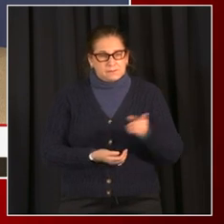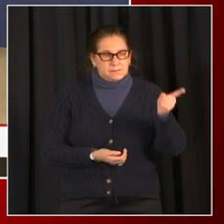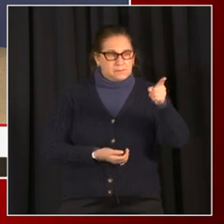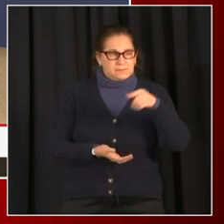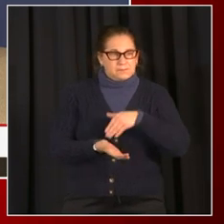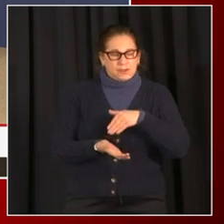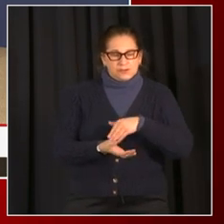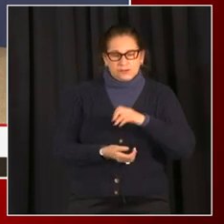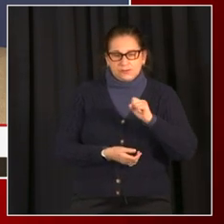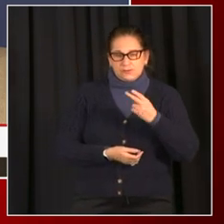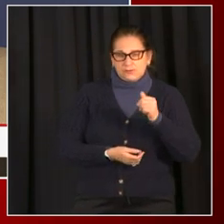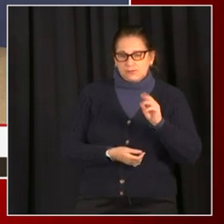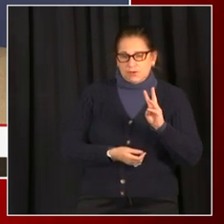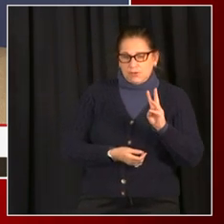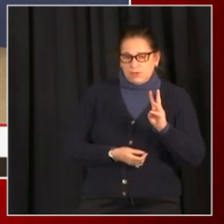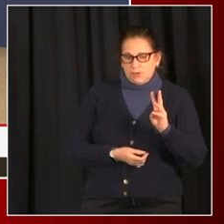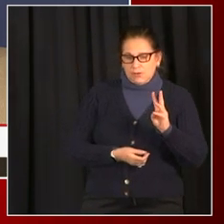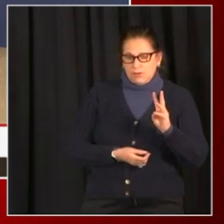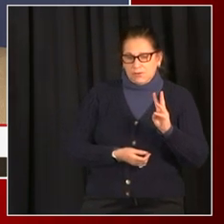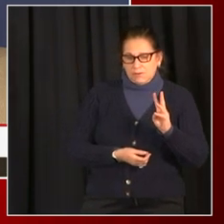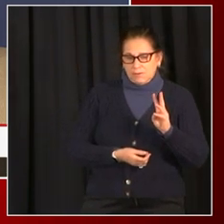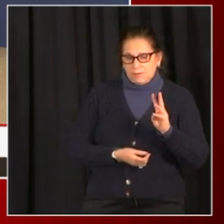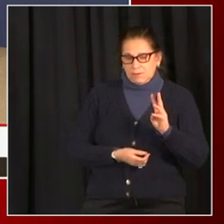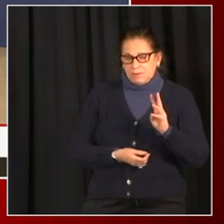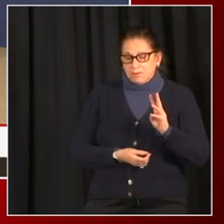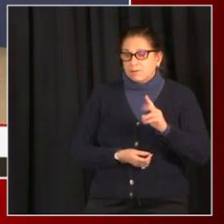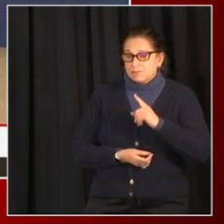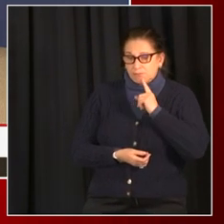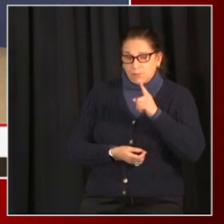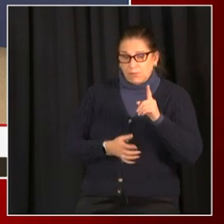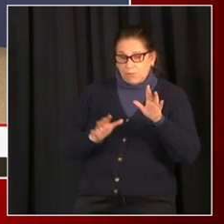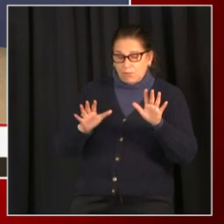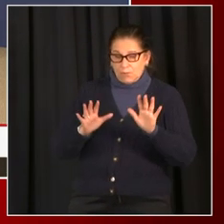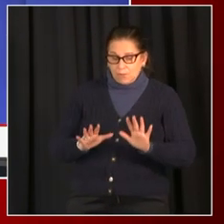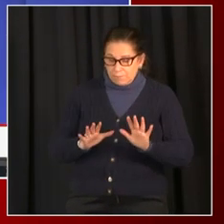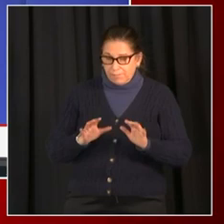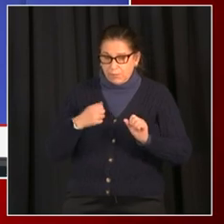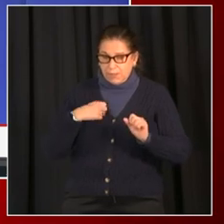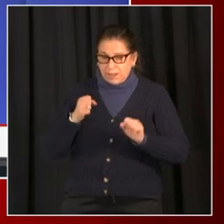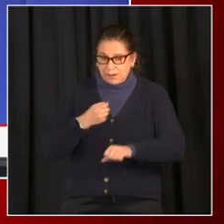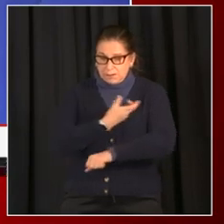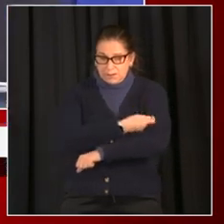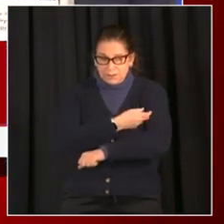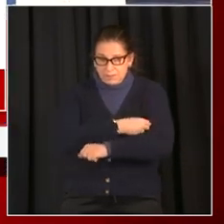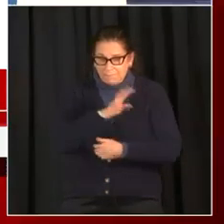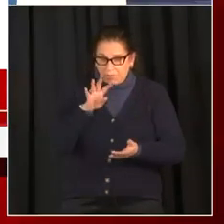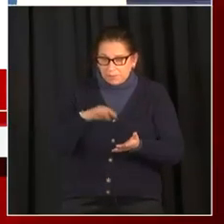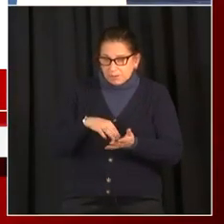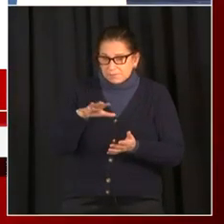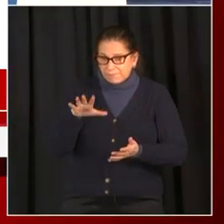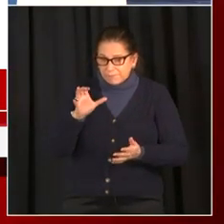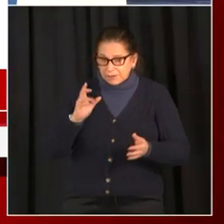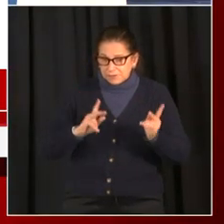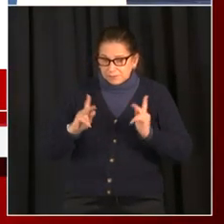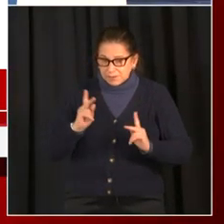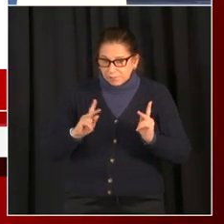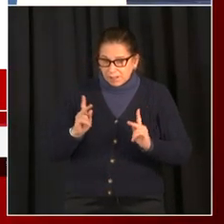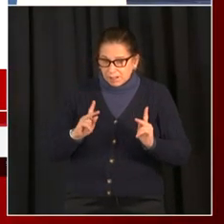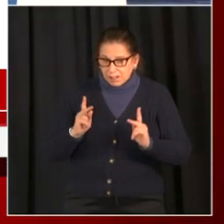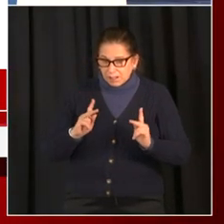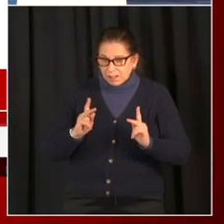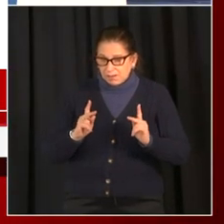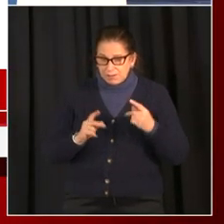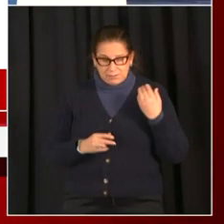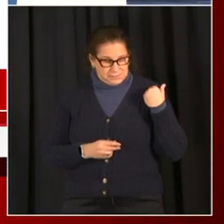to vaccinate 4,500 individuals when we were receiving vaccine as late as